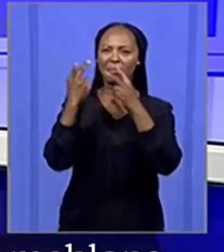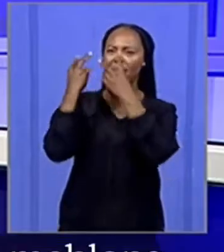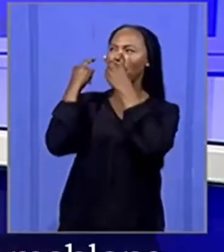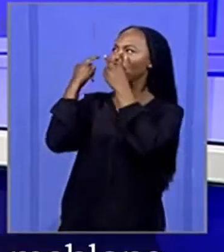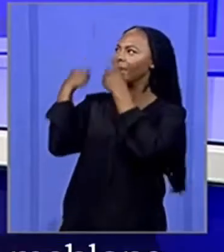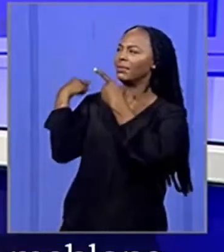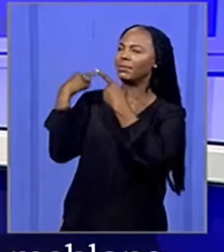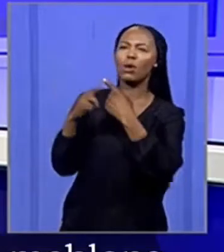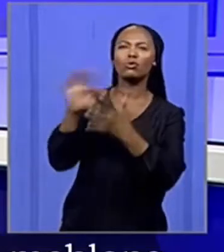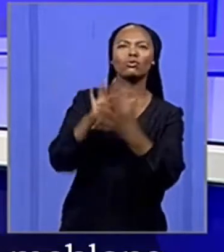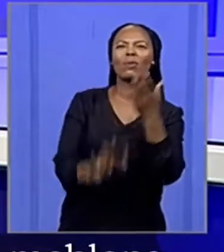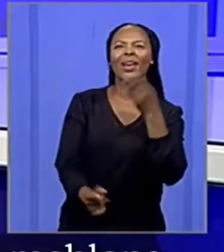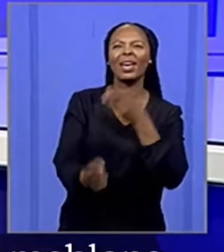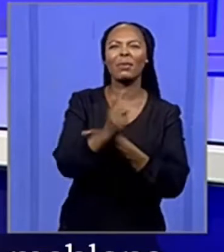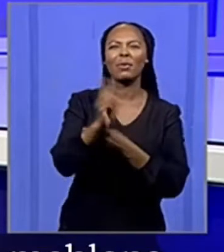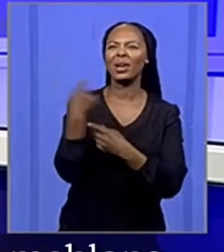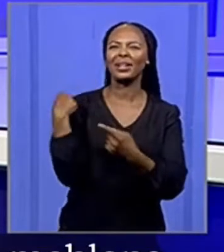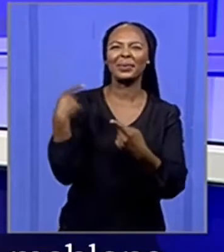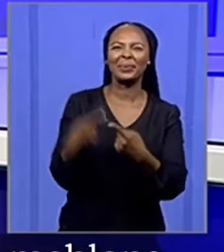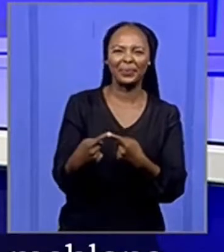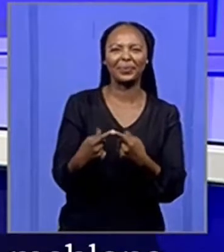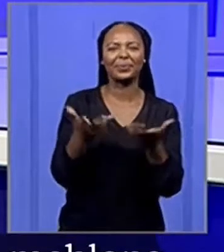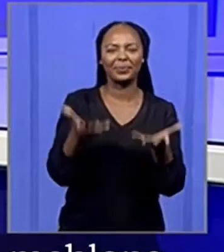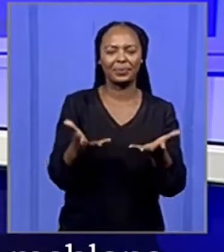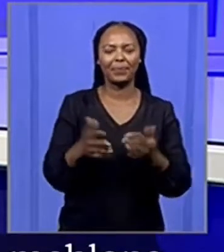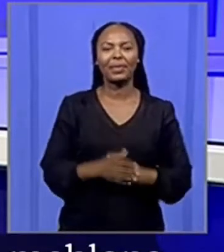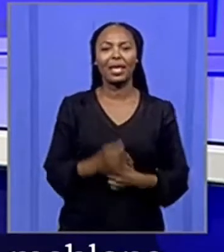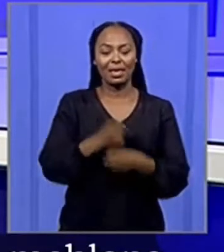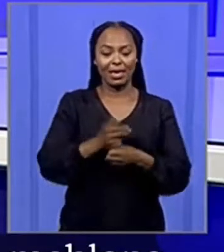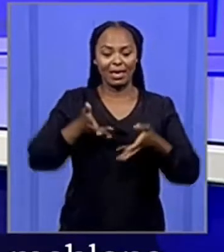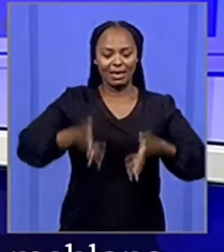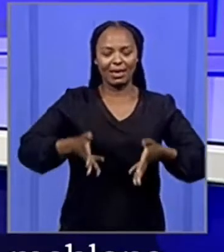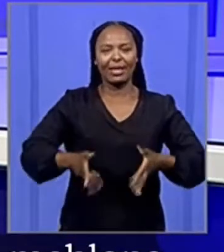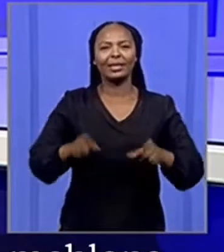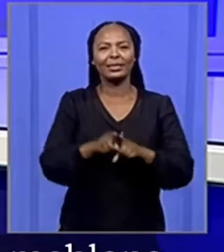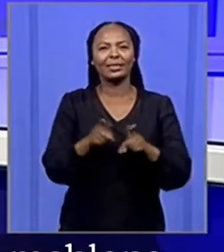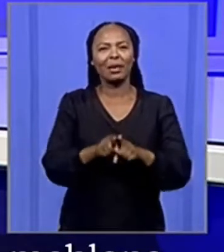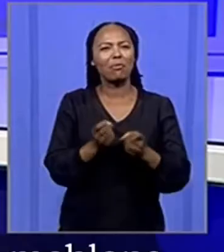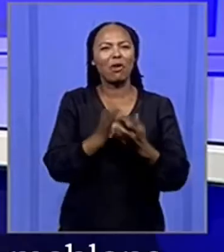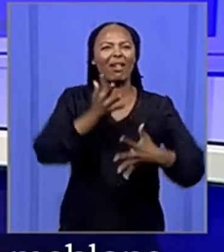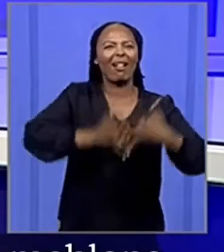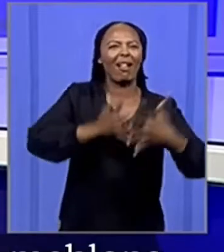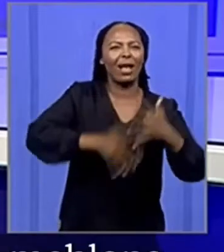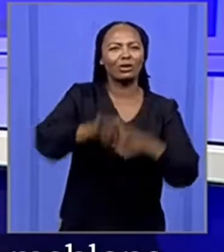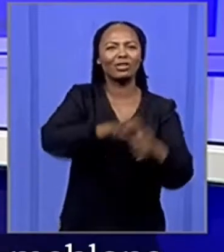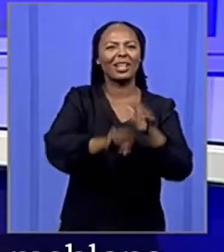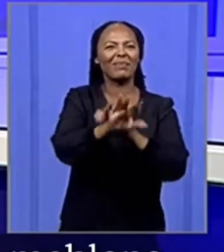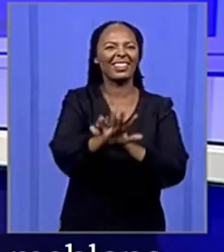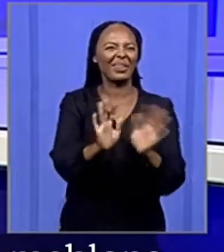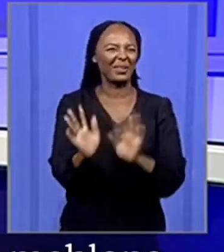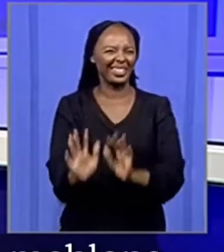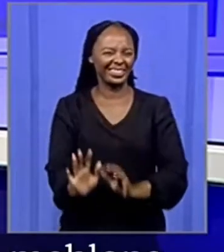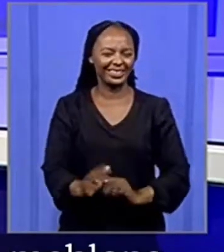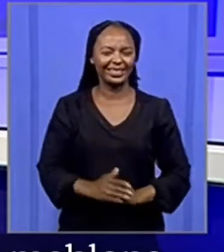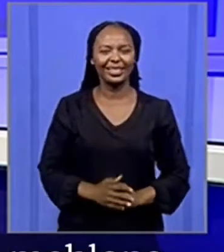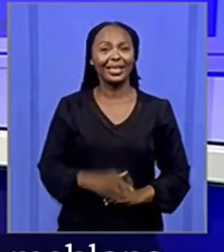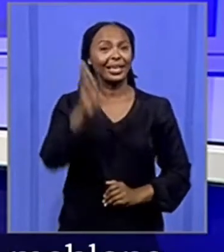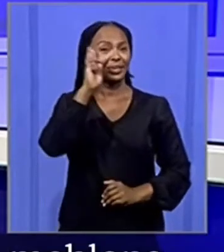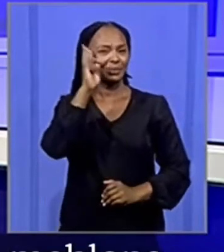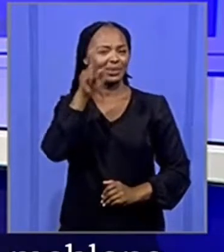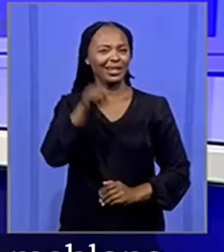tše dingwe tša ditaba tšeo di tantšego šedi le nyaga le go kitima dikgokaganong tša leago. A o sa